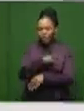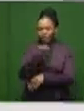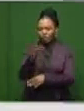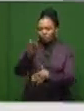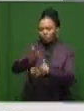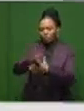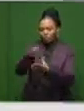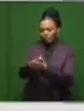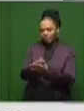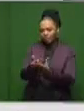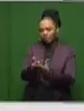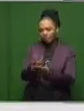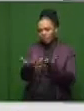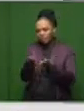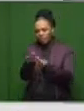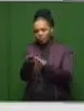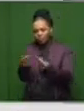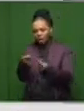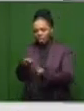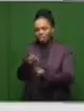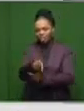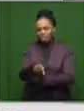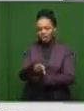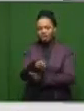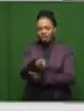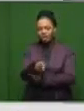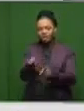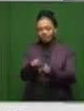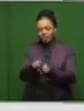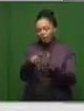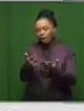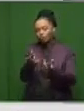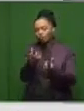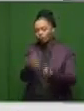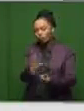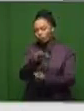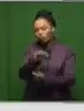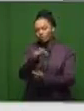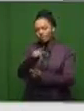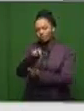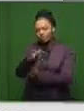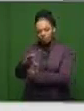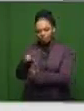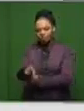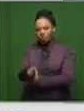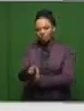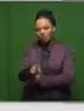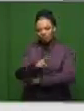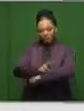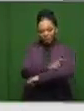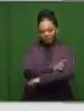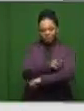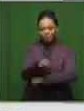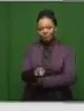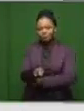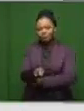material of the virus and show the stability of the genetic material of the virus. If you're working with a protein